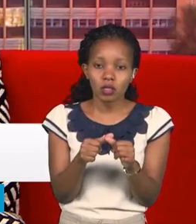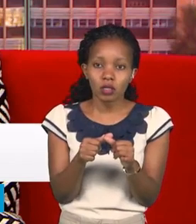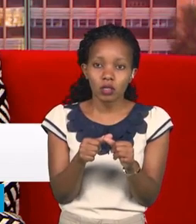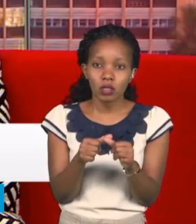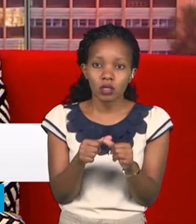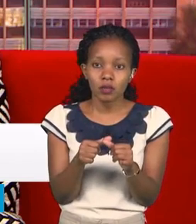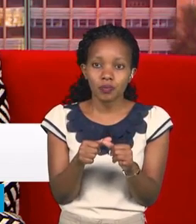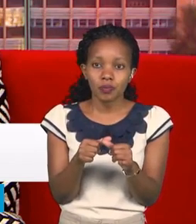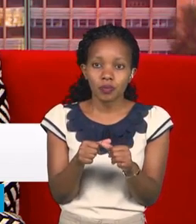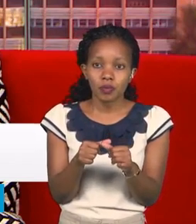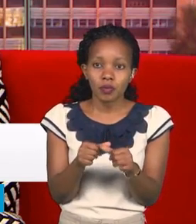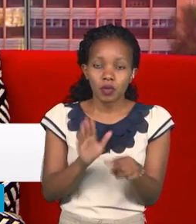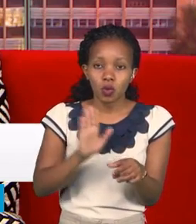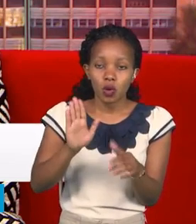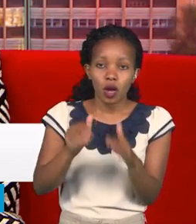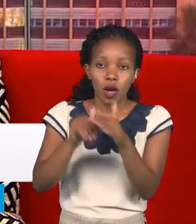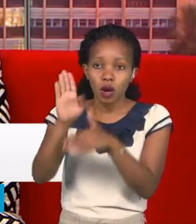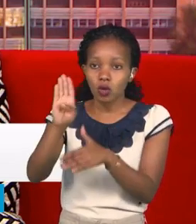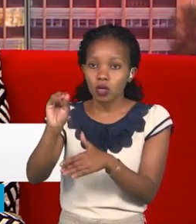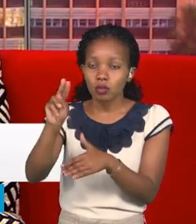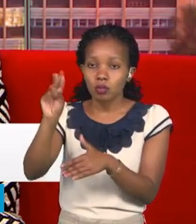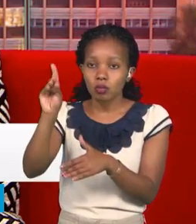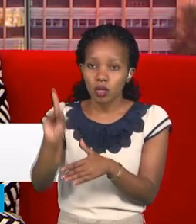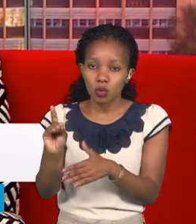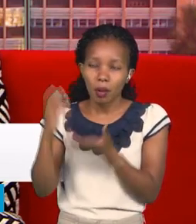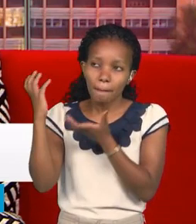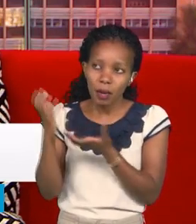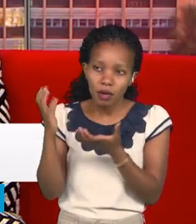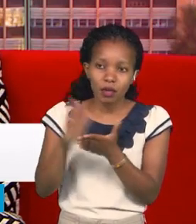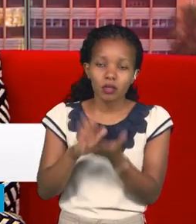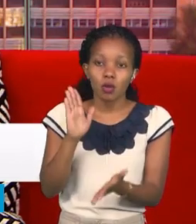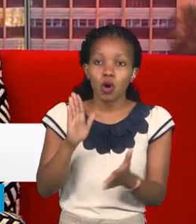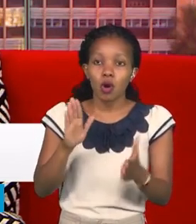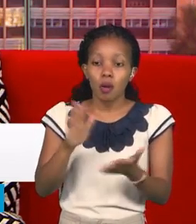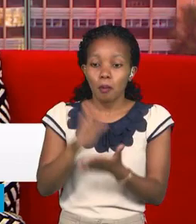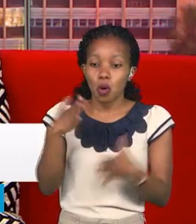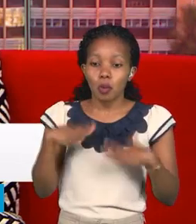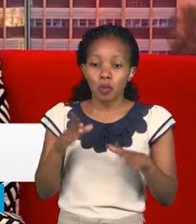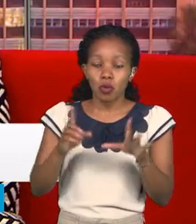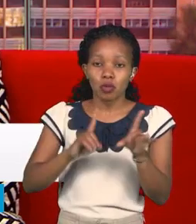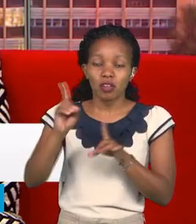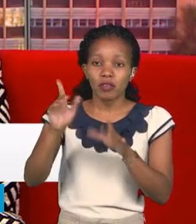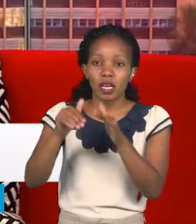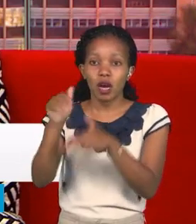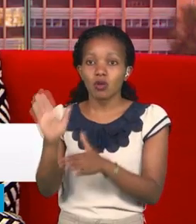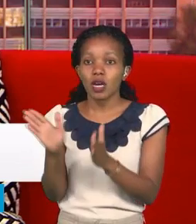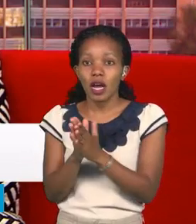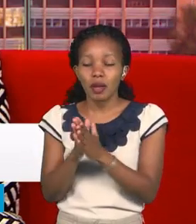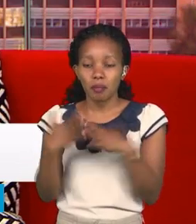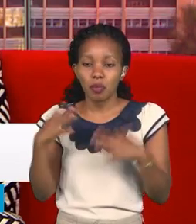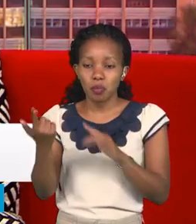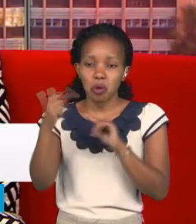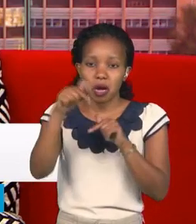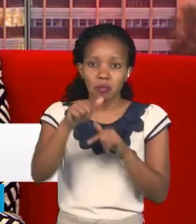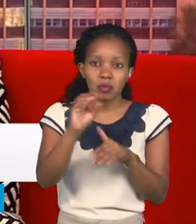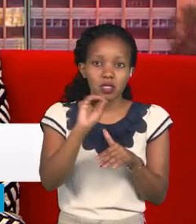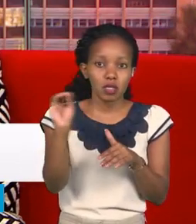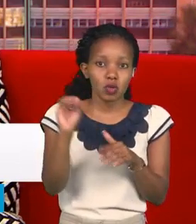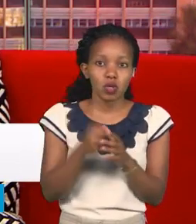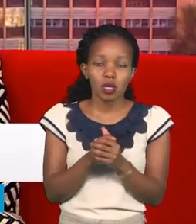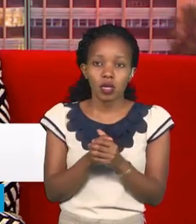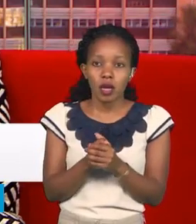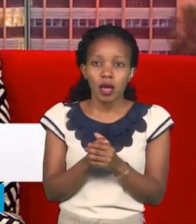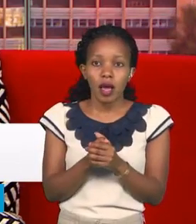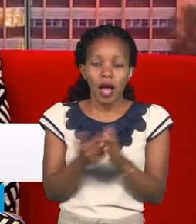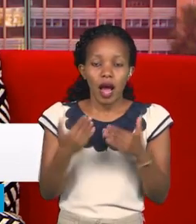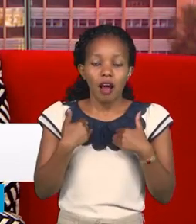present, your outbound burden is more. People travel, more people are traveling outside, and very less people are traveling inside, which need to be reversed actually. You should be